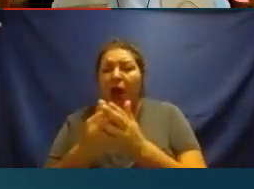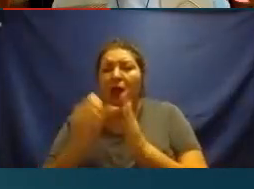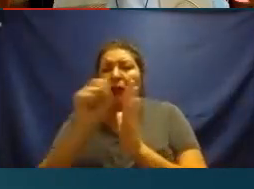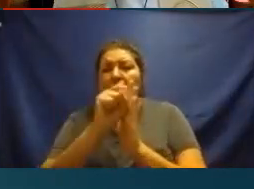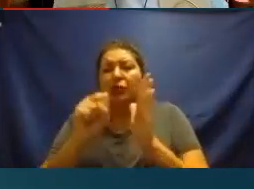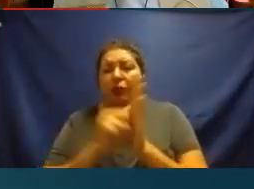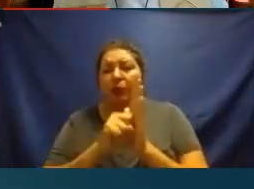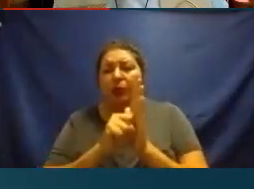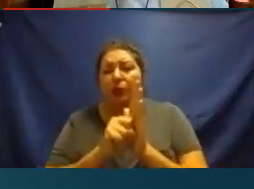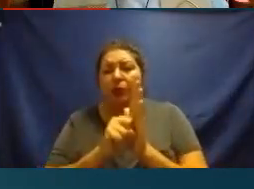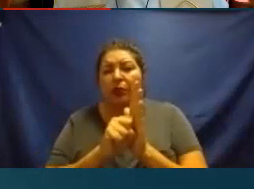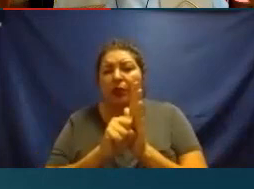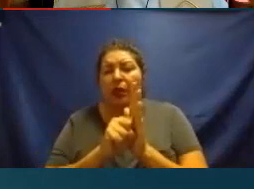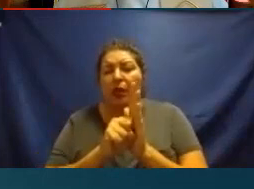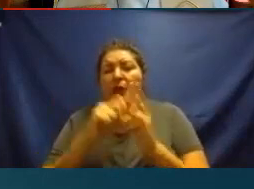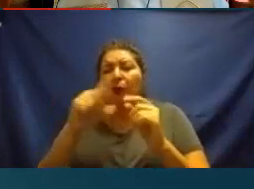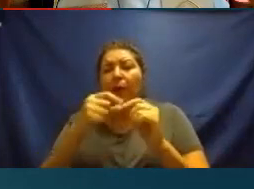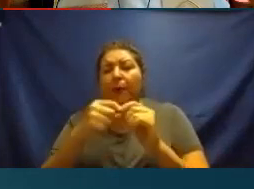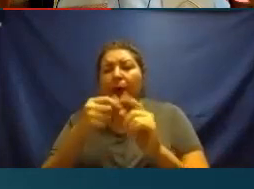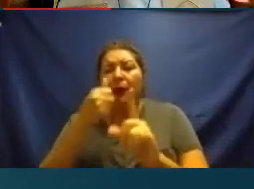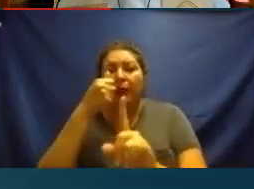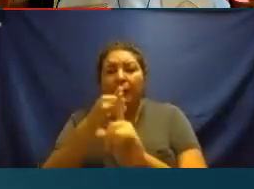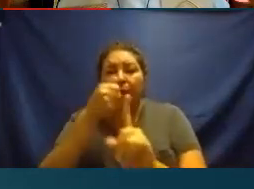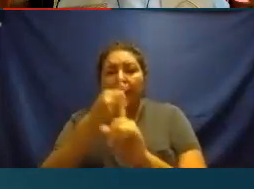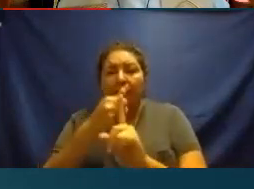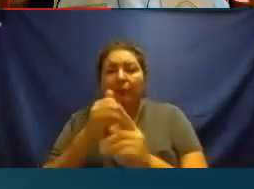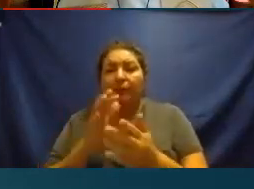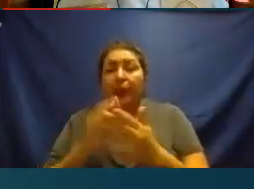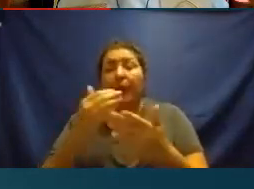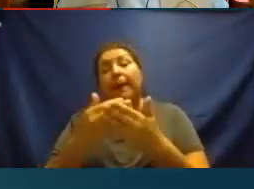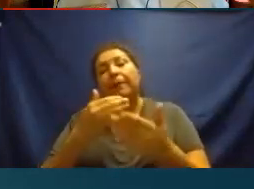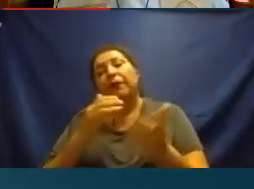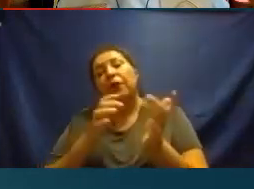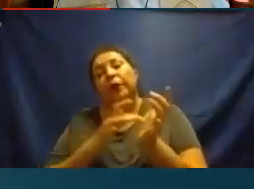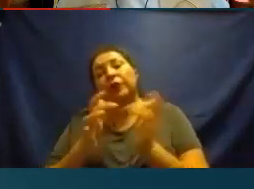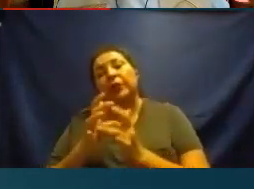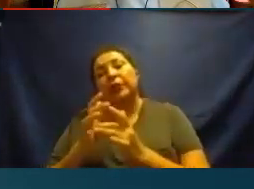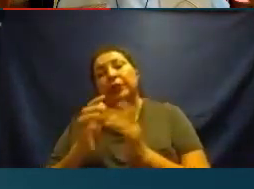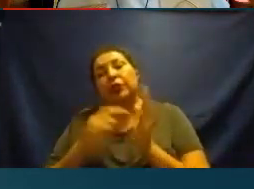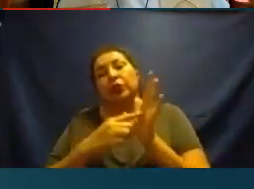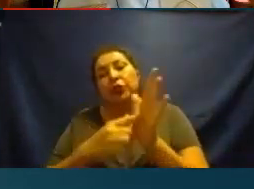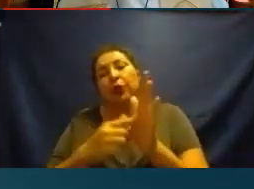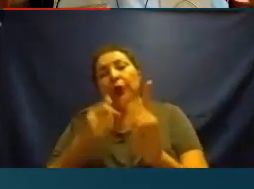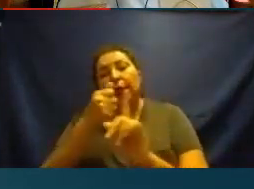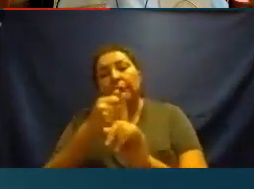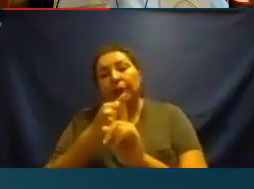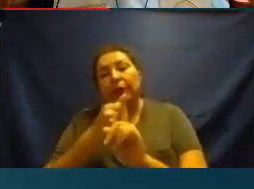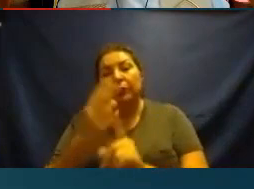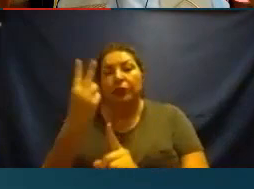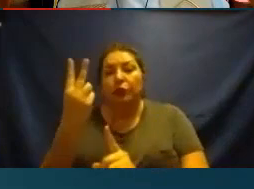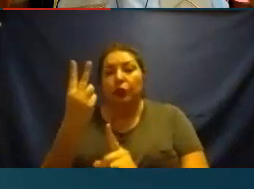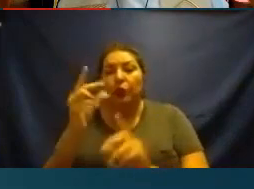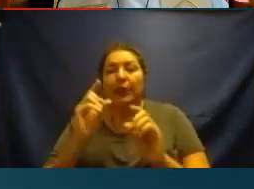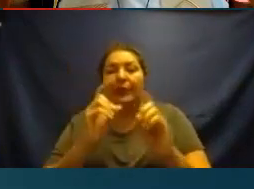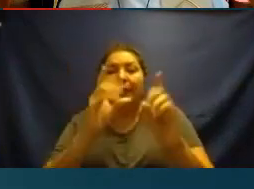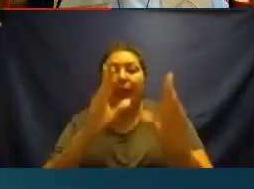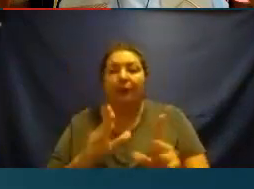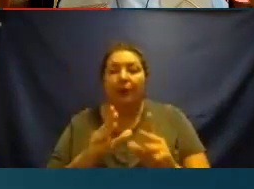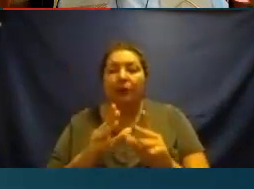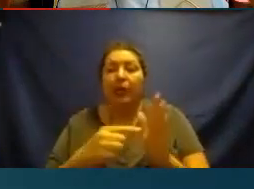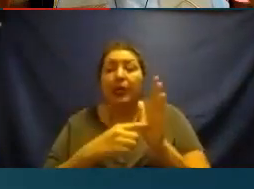things concerning himself. Before Jesus revealed himself to his two disciples, he showed